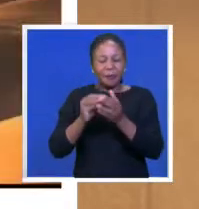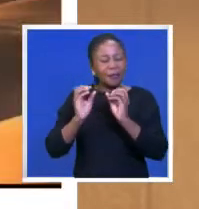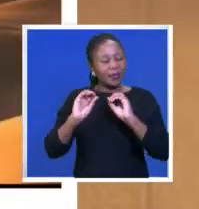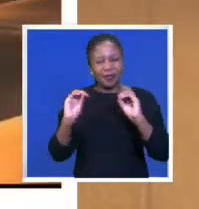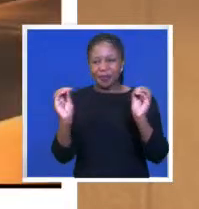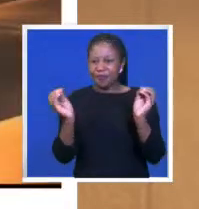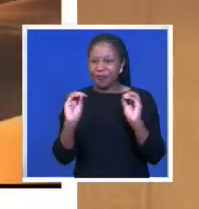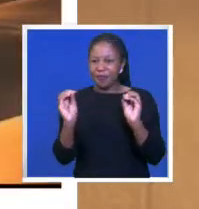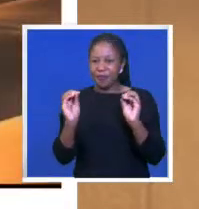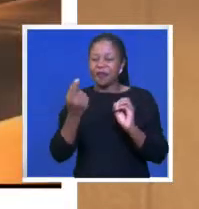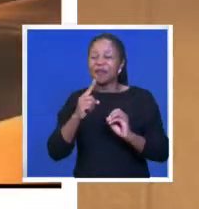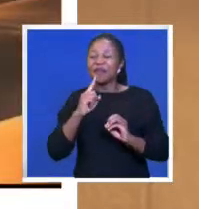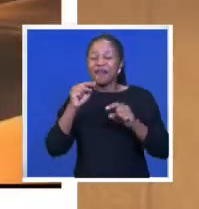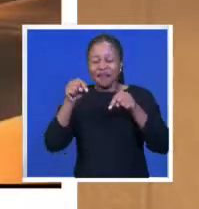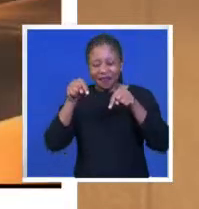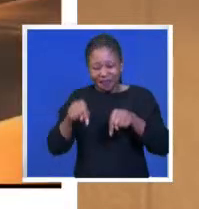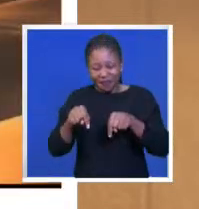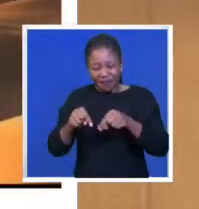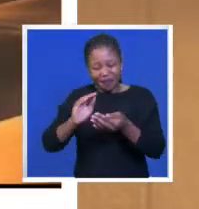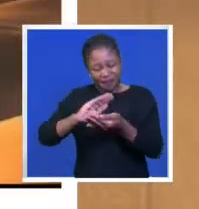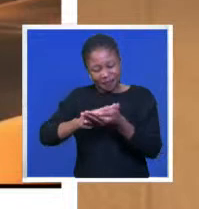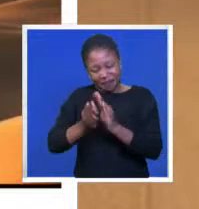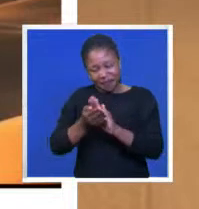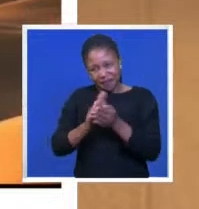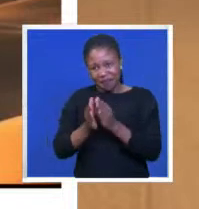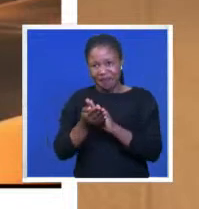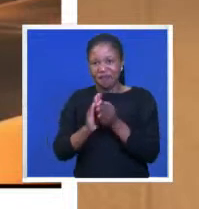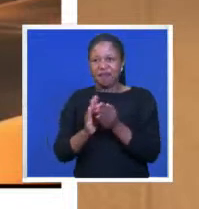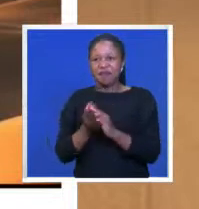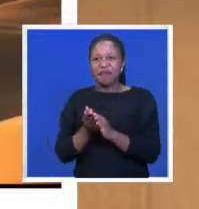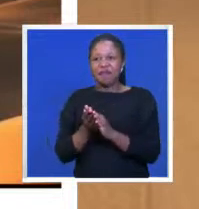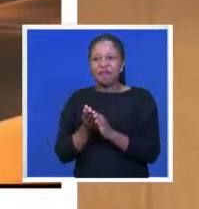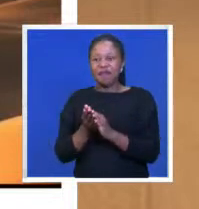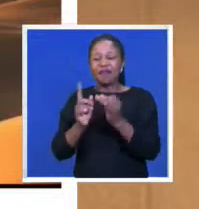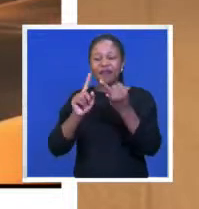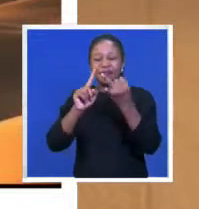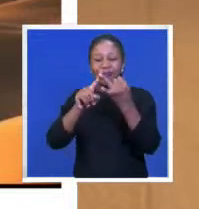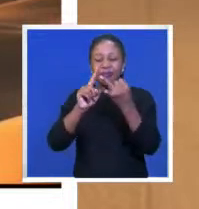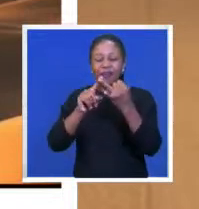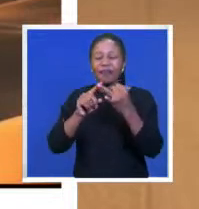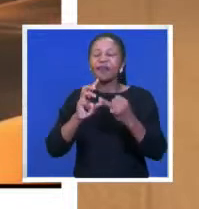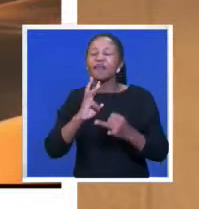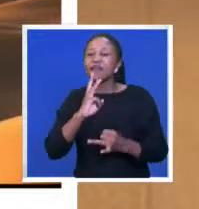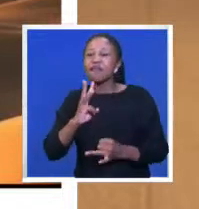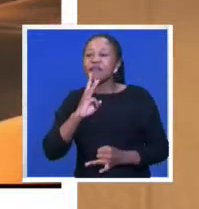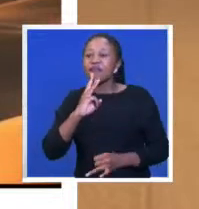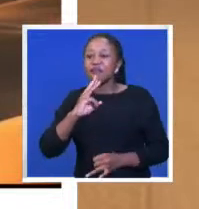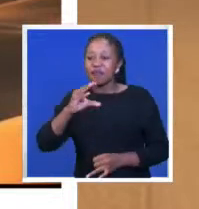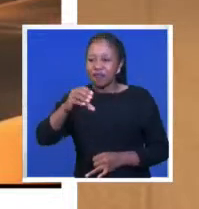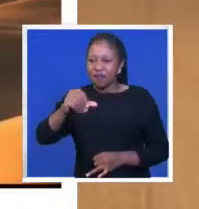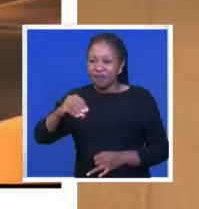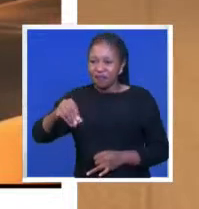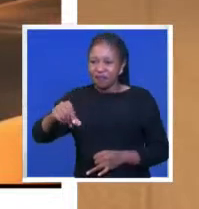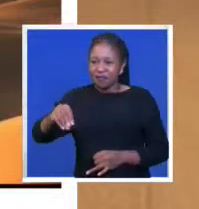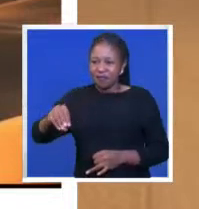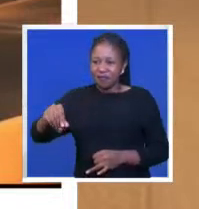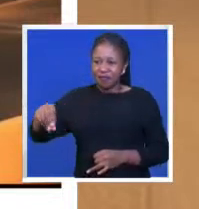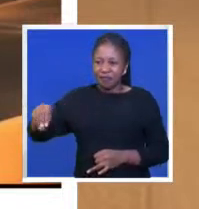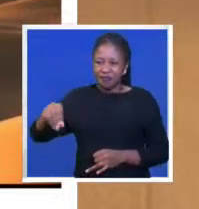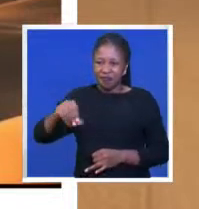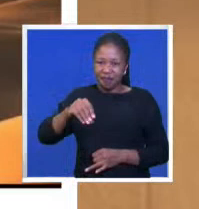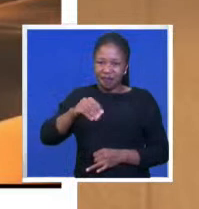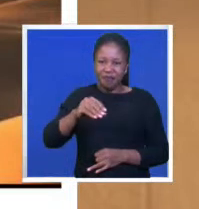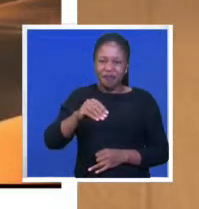for today is dust. What is dust? Dust is fine,